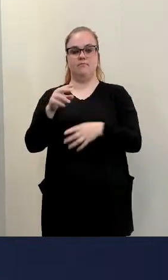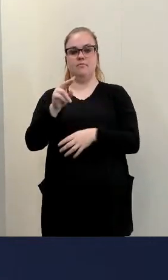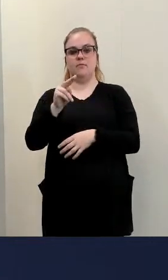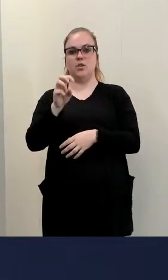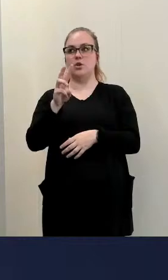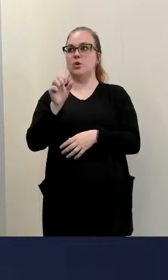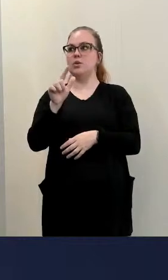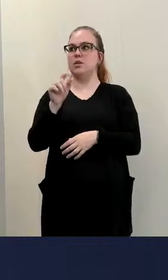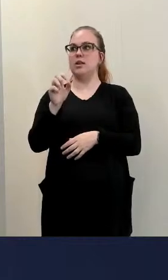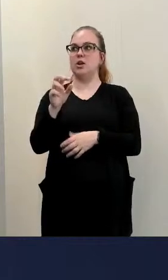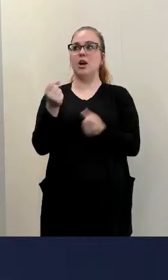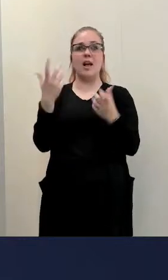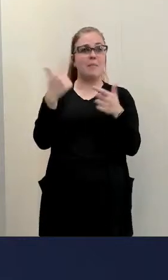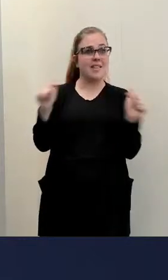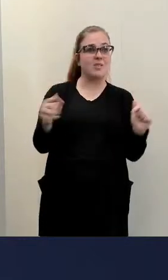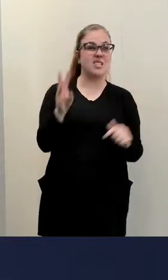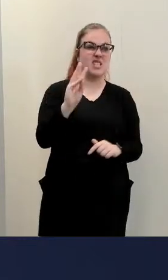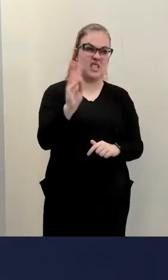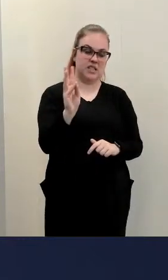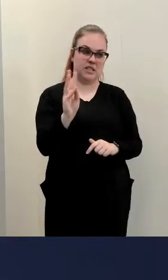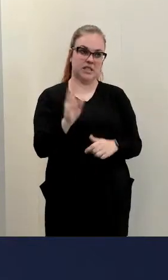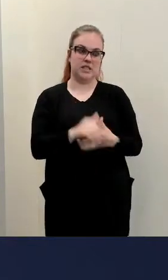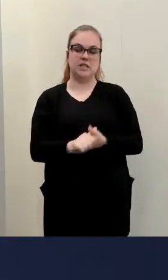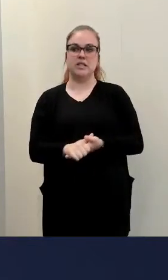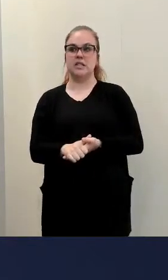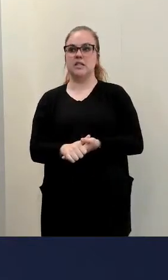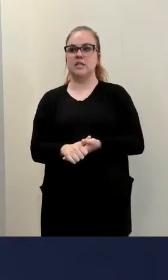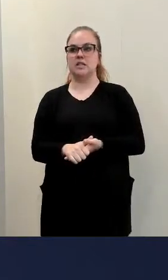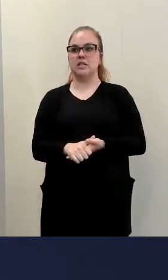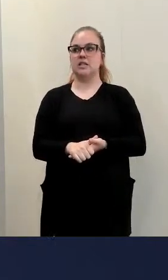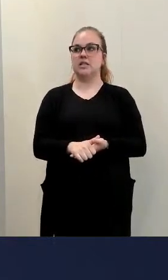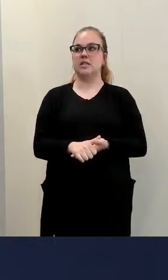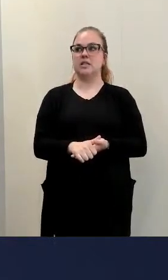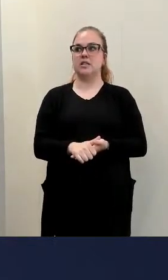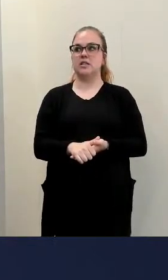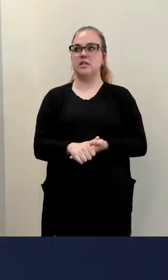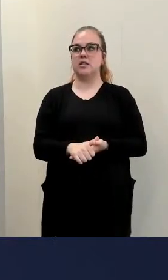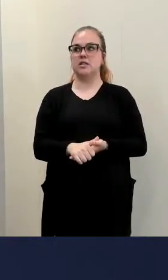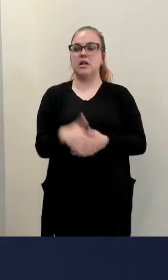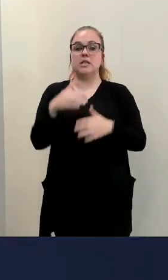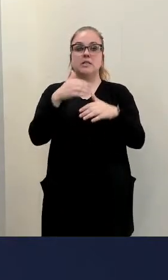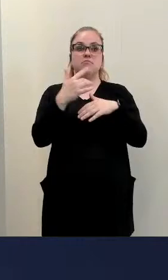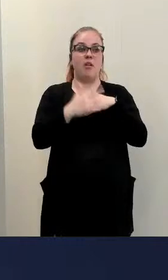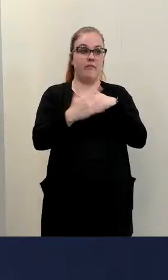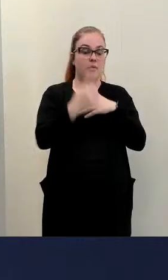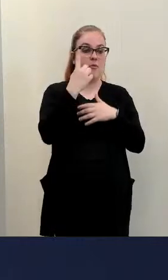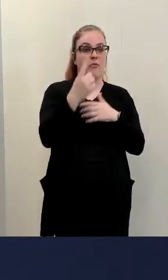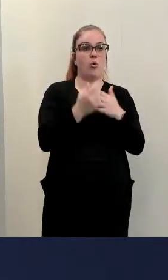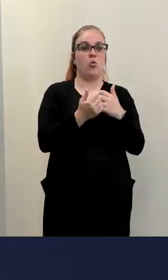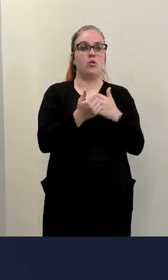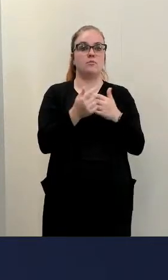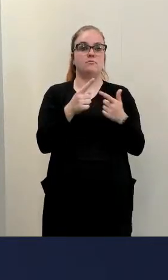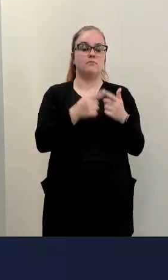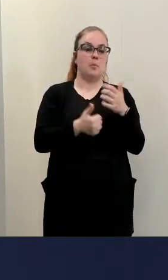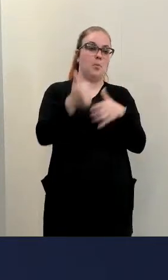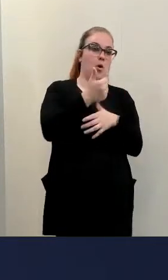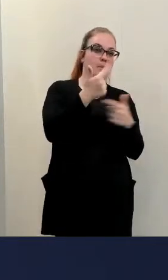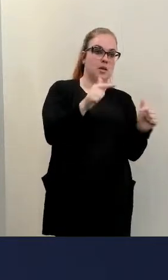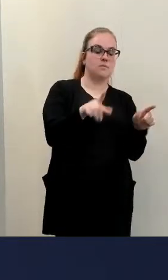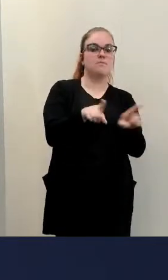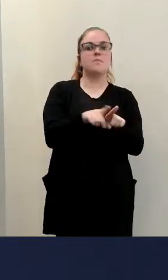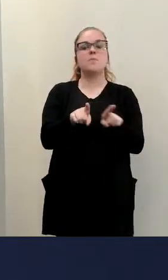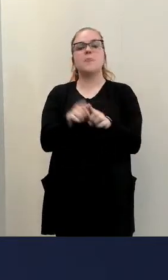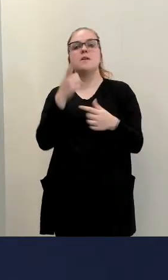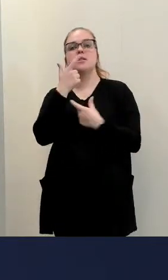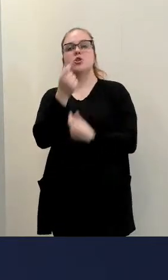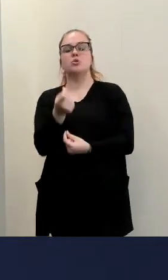many languages? 6 languages. It is available for the primary languages. And what's interesting